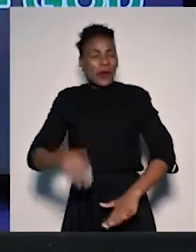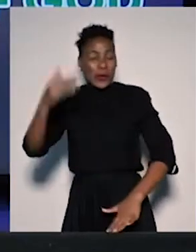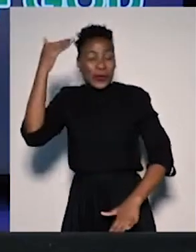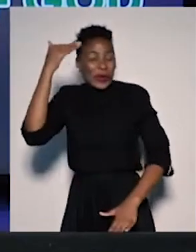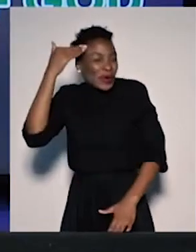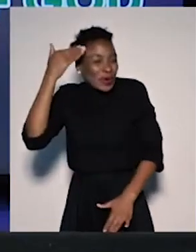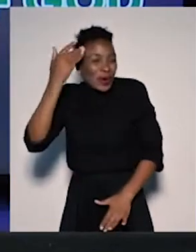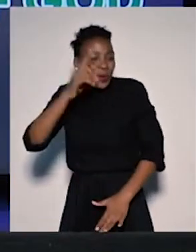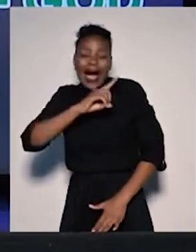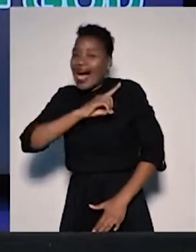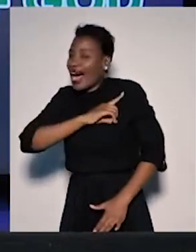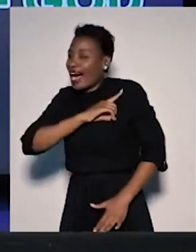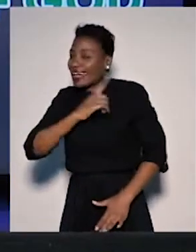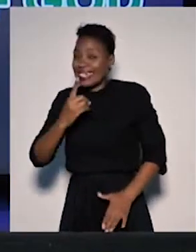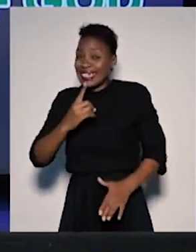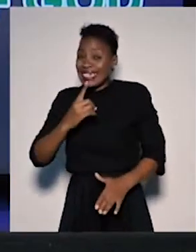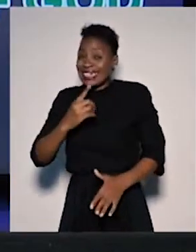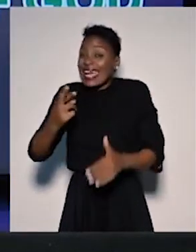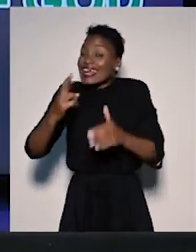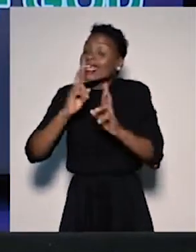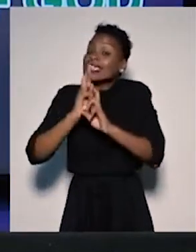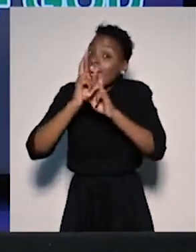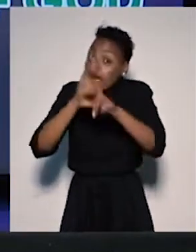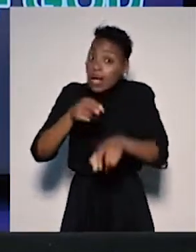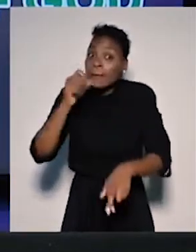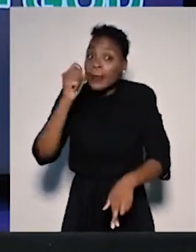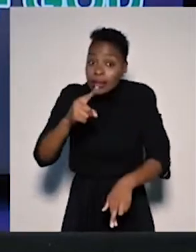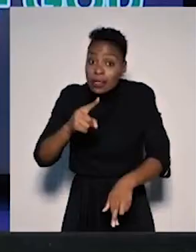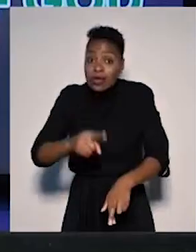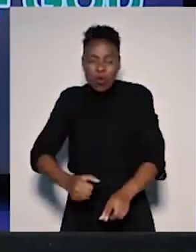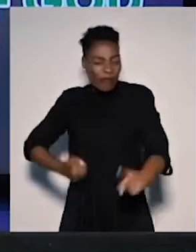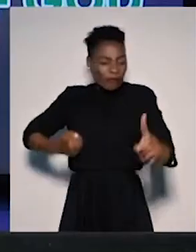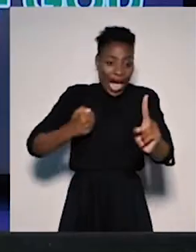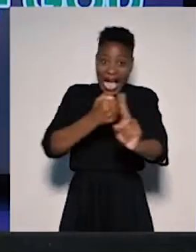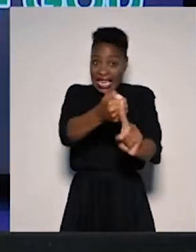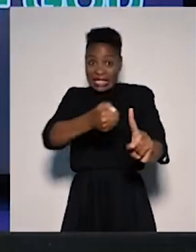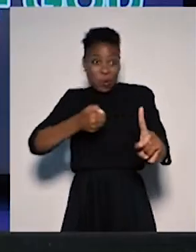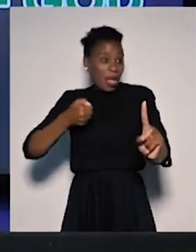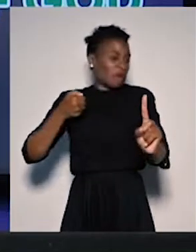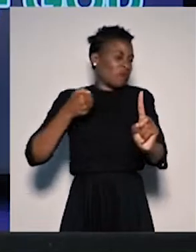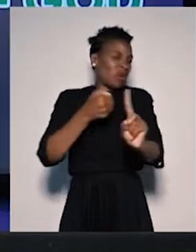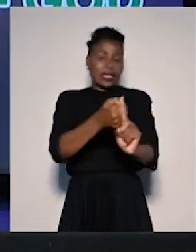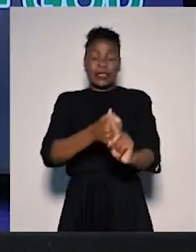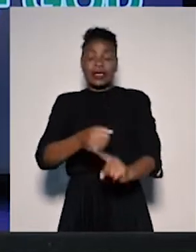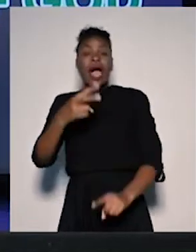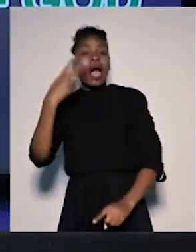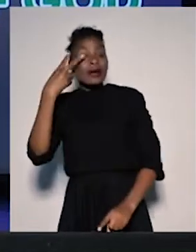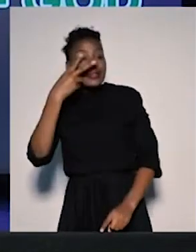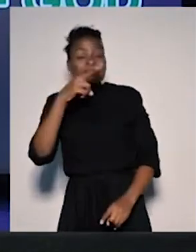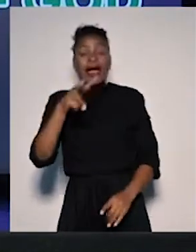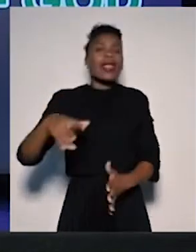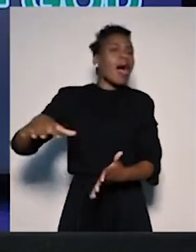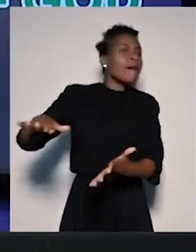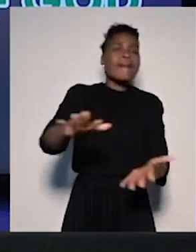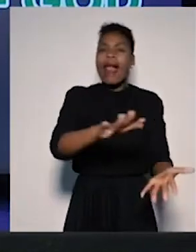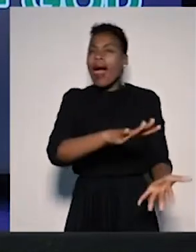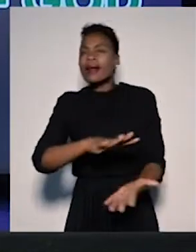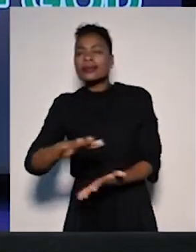the outcome. Bararwana. Oh, yeah. You know, I've seen it in some places where people